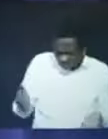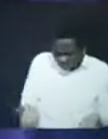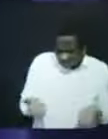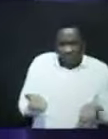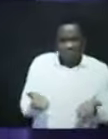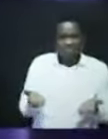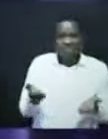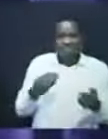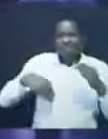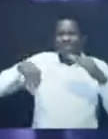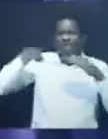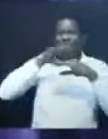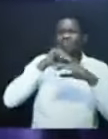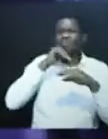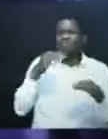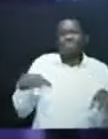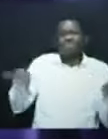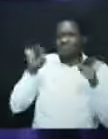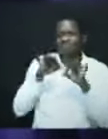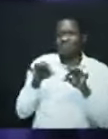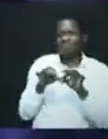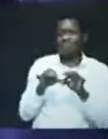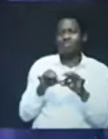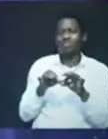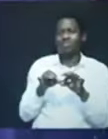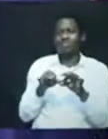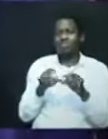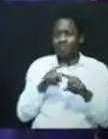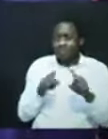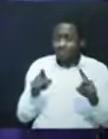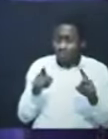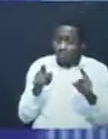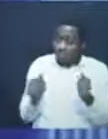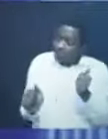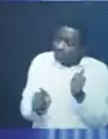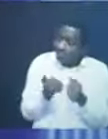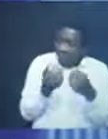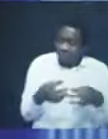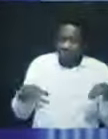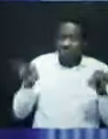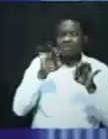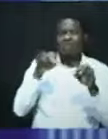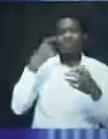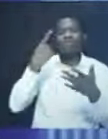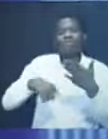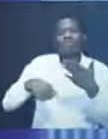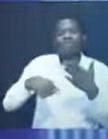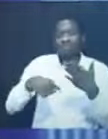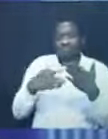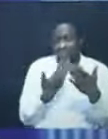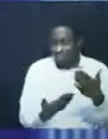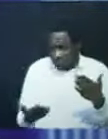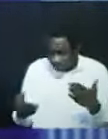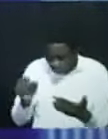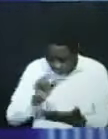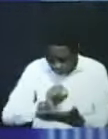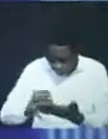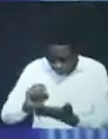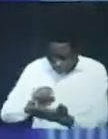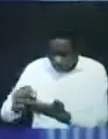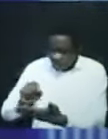our greatest need. Our greatest need is the understanding of what is written